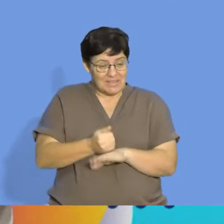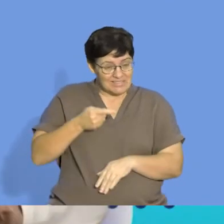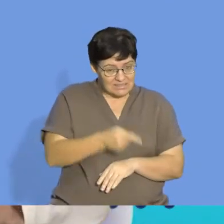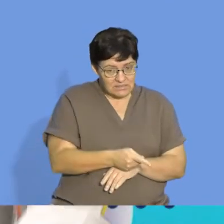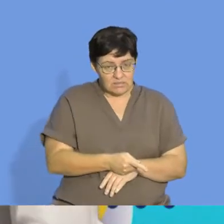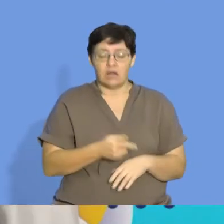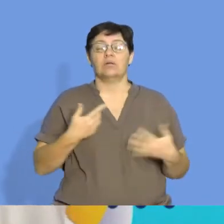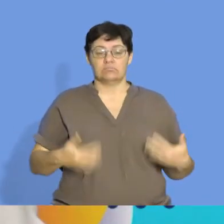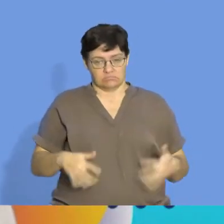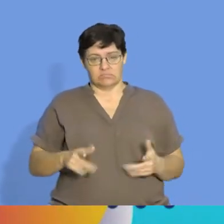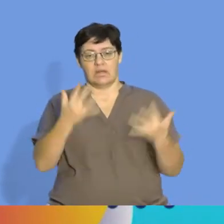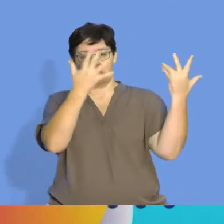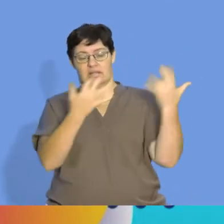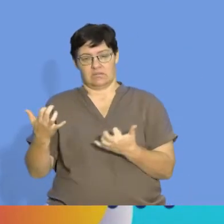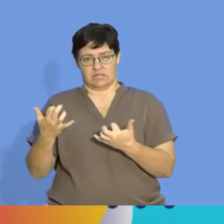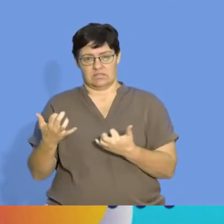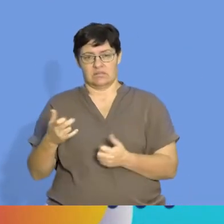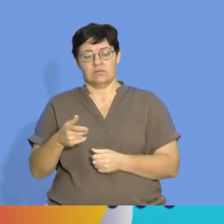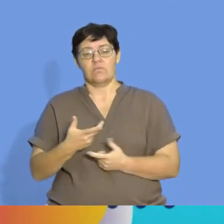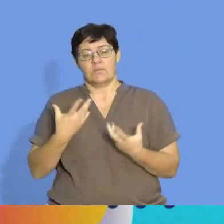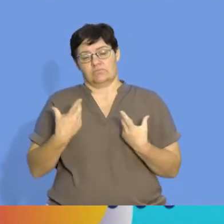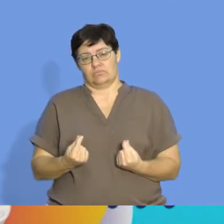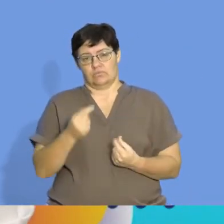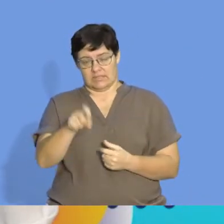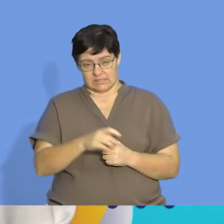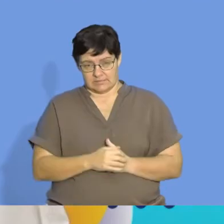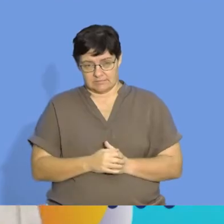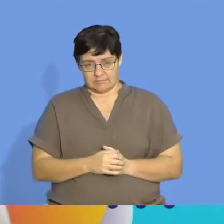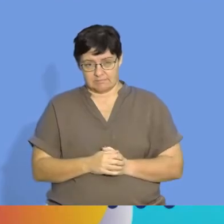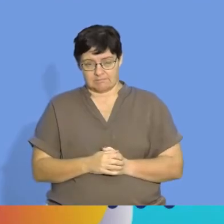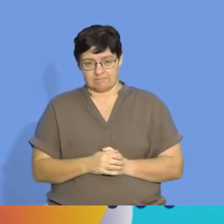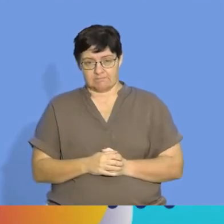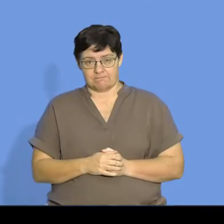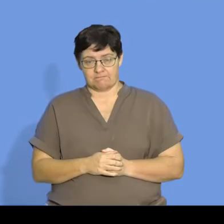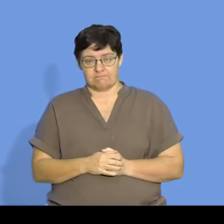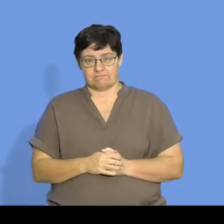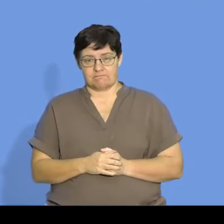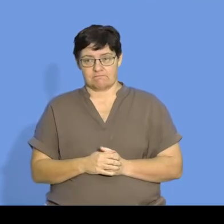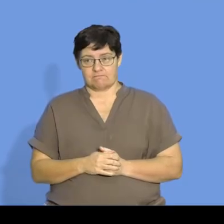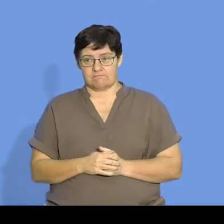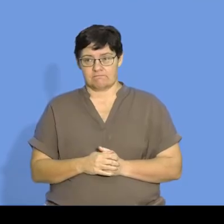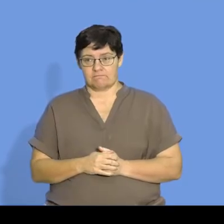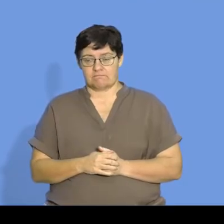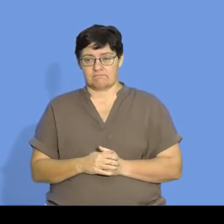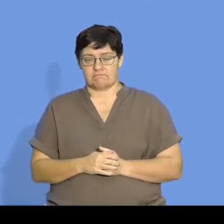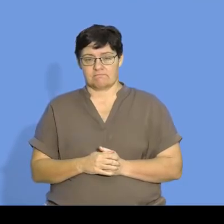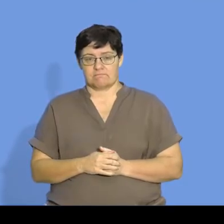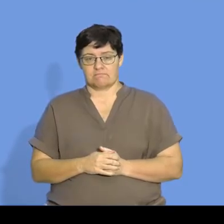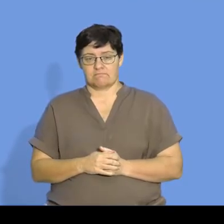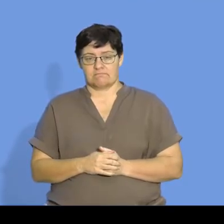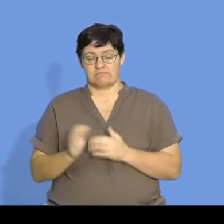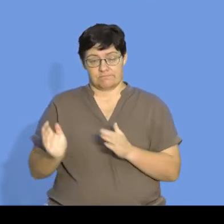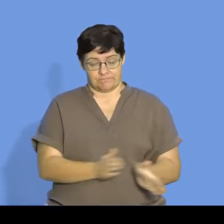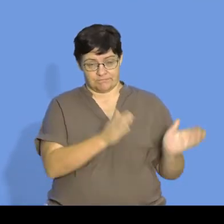on that, this is the calculation that we have to do. Okay, next one.